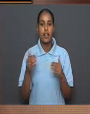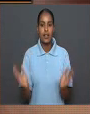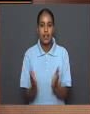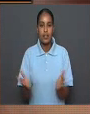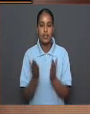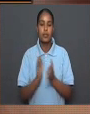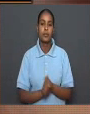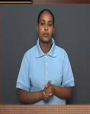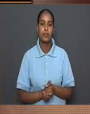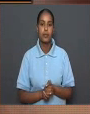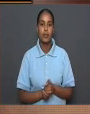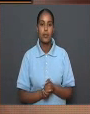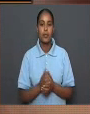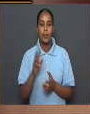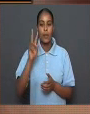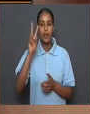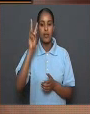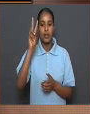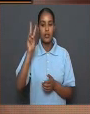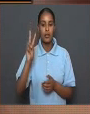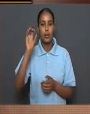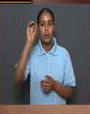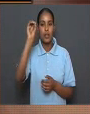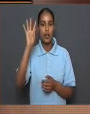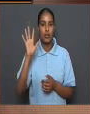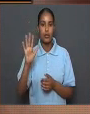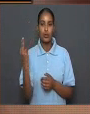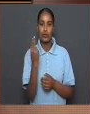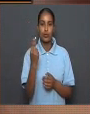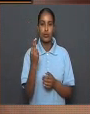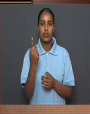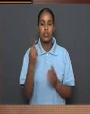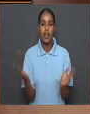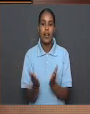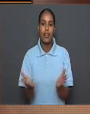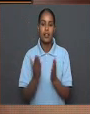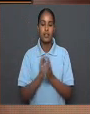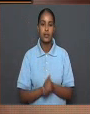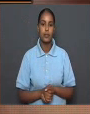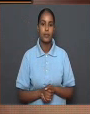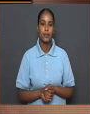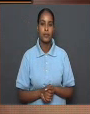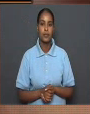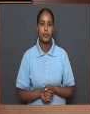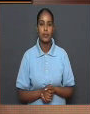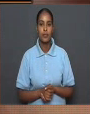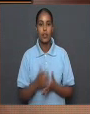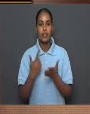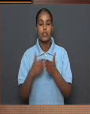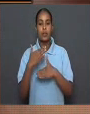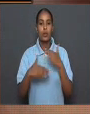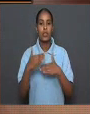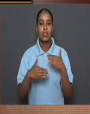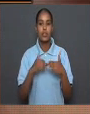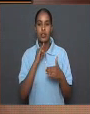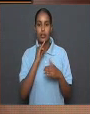catalyst. Vanadium pentoxide is used as the catalyst. This